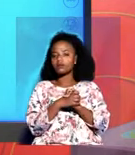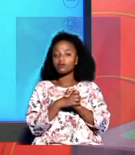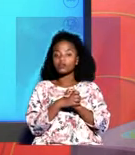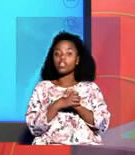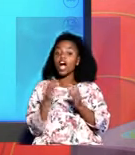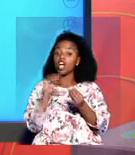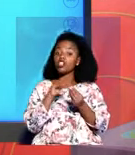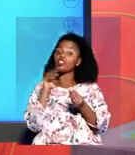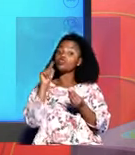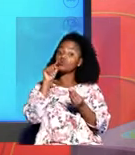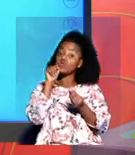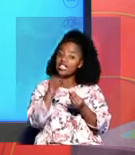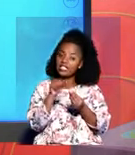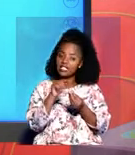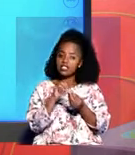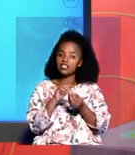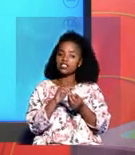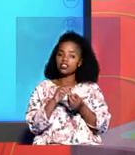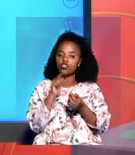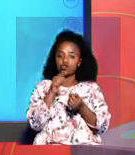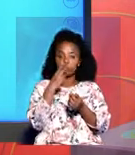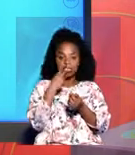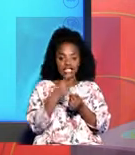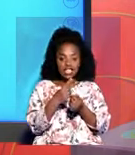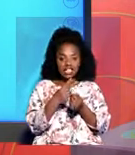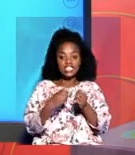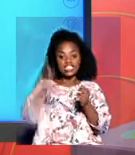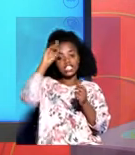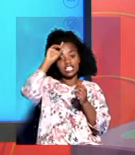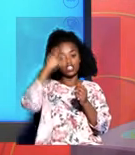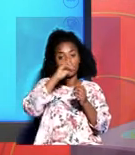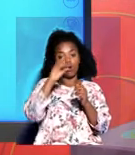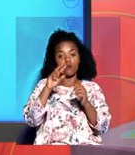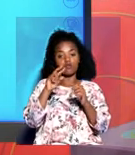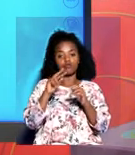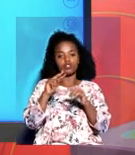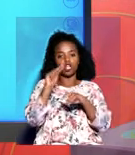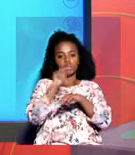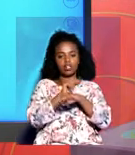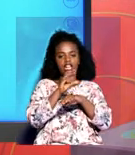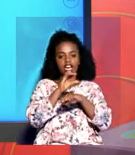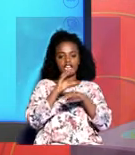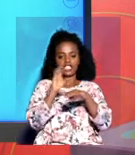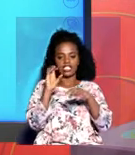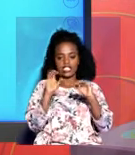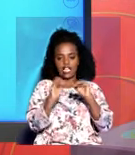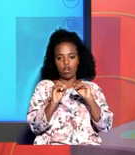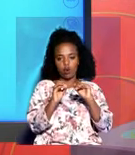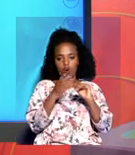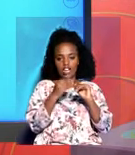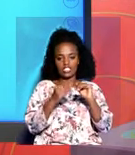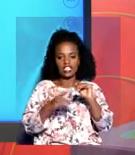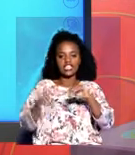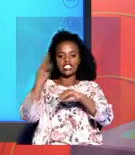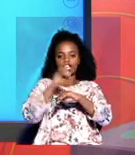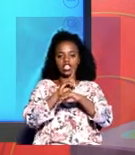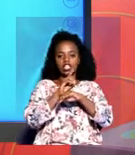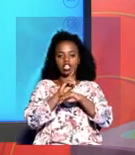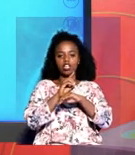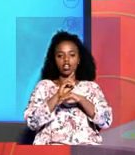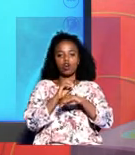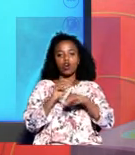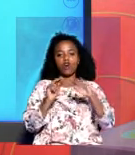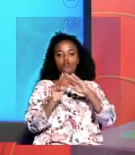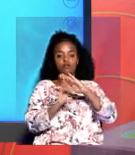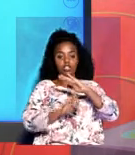In addition to this, as you can see, the degree of the numerator is 0 and the degree of denominator 1. So the degree